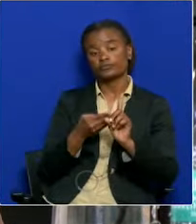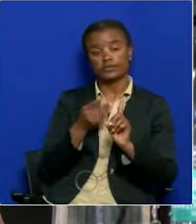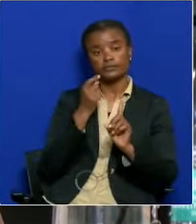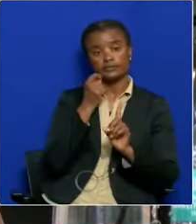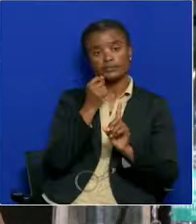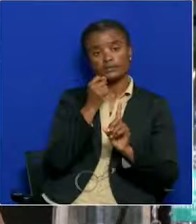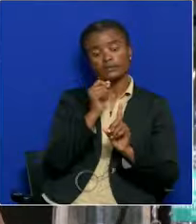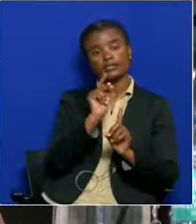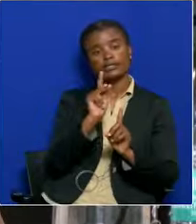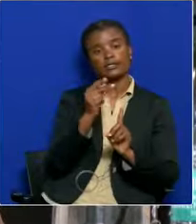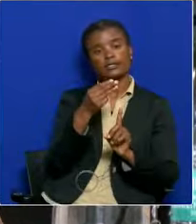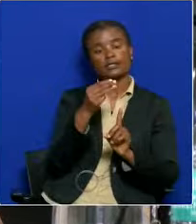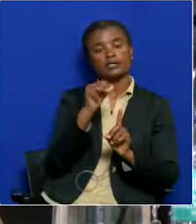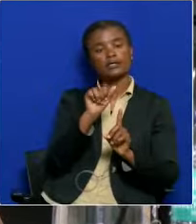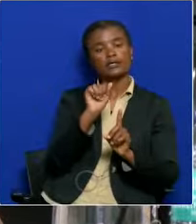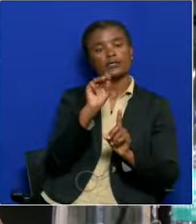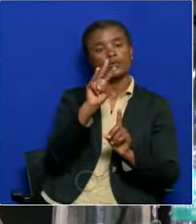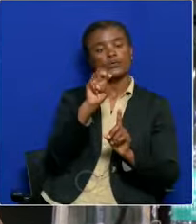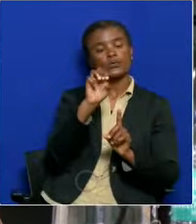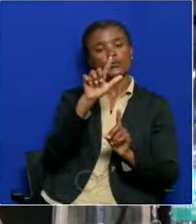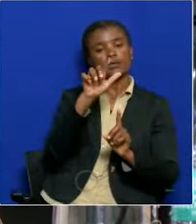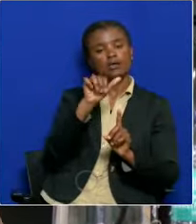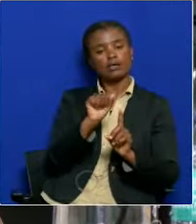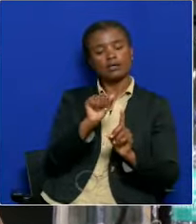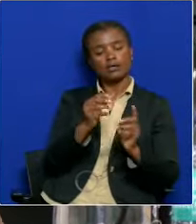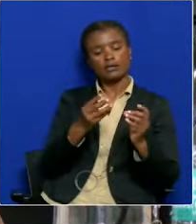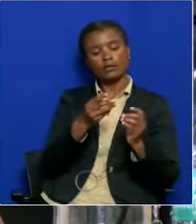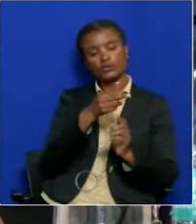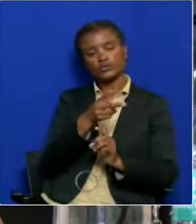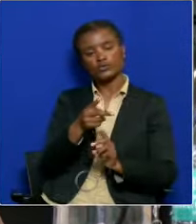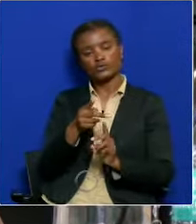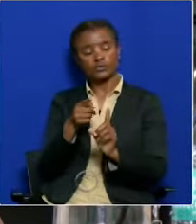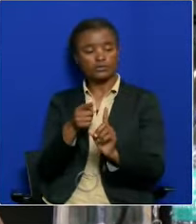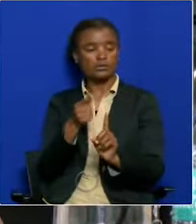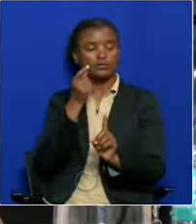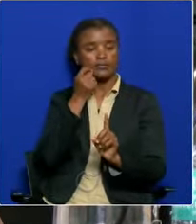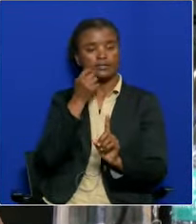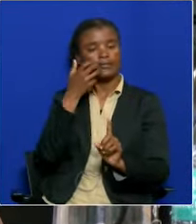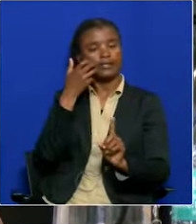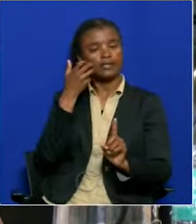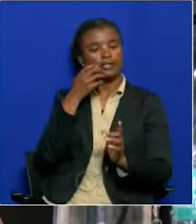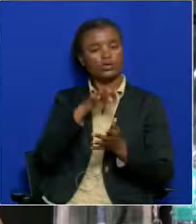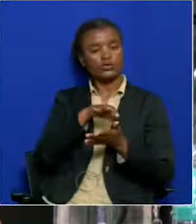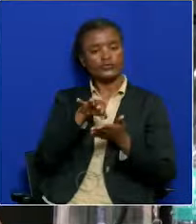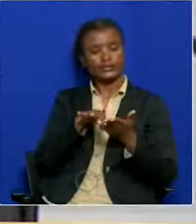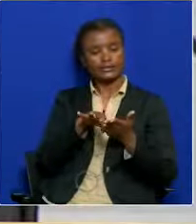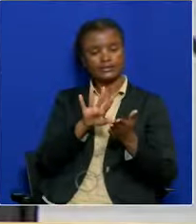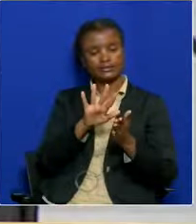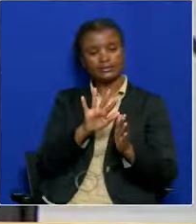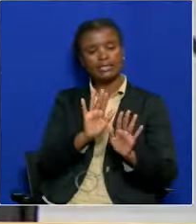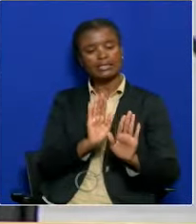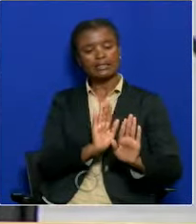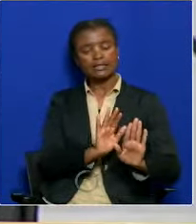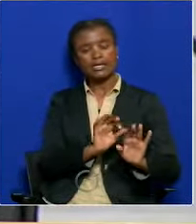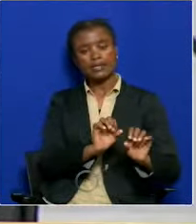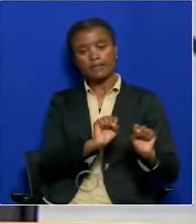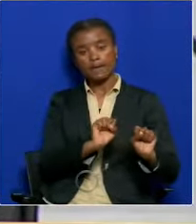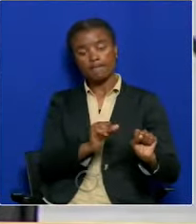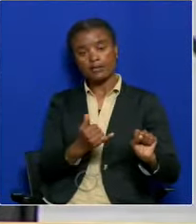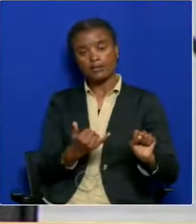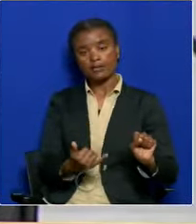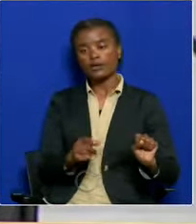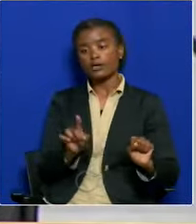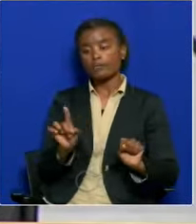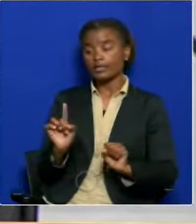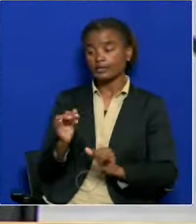contract in detail. I'll leave it there for now. Okay. But I do think you must bear in mind that this has painted a